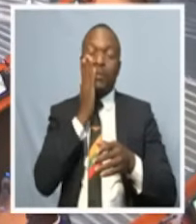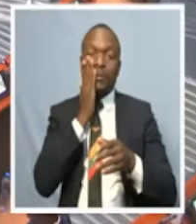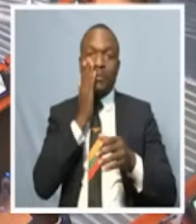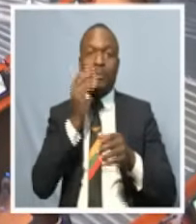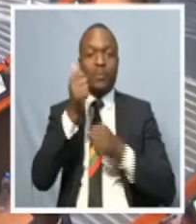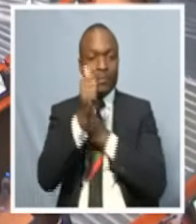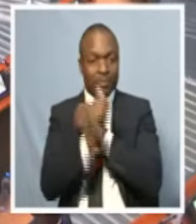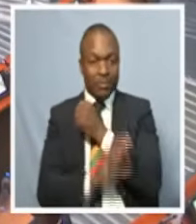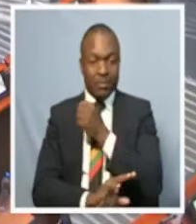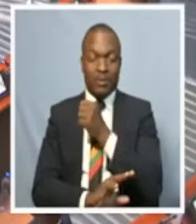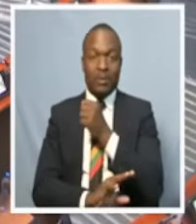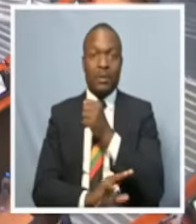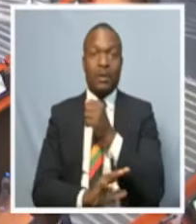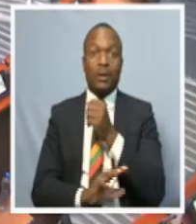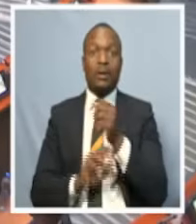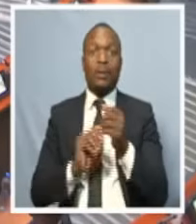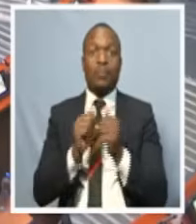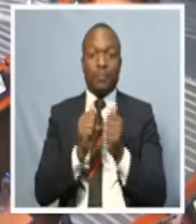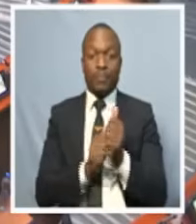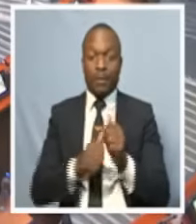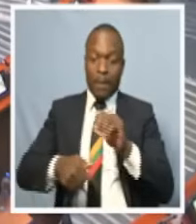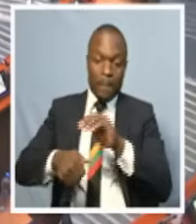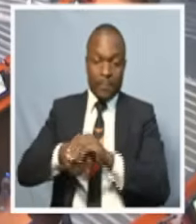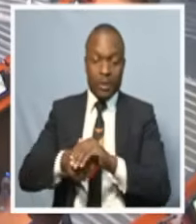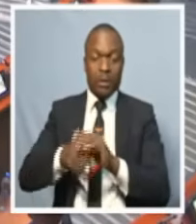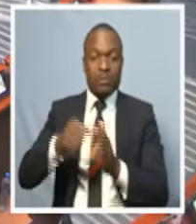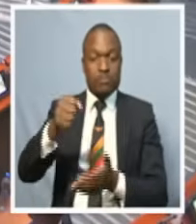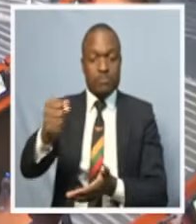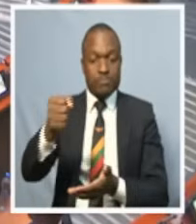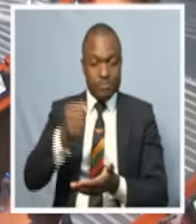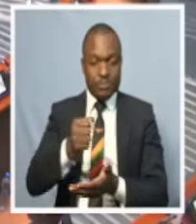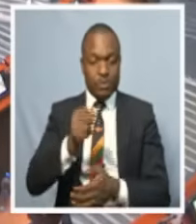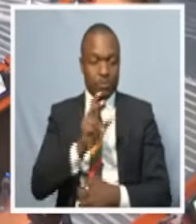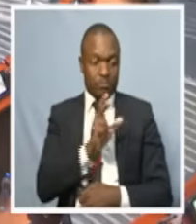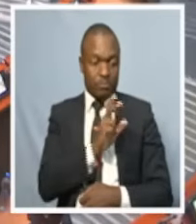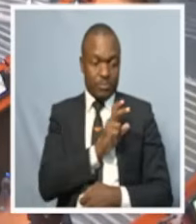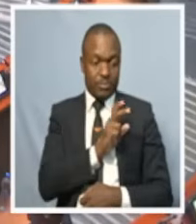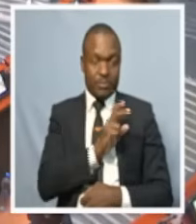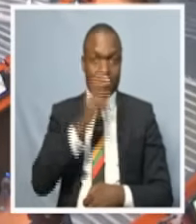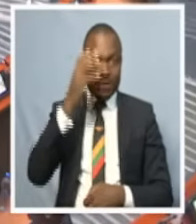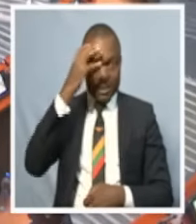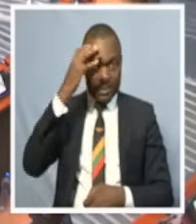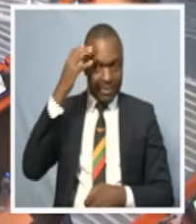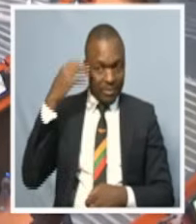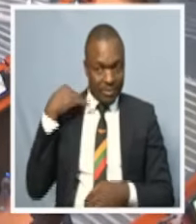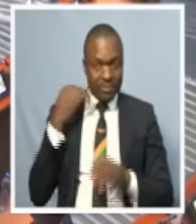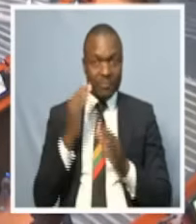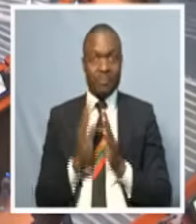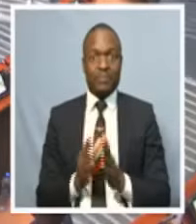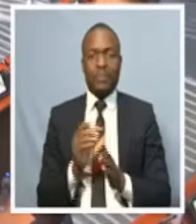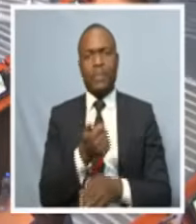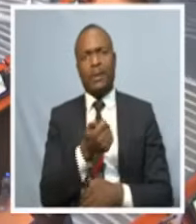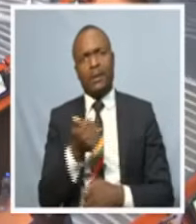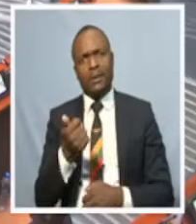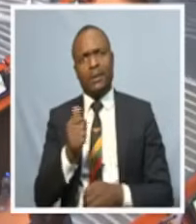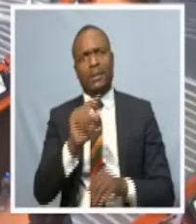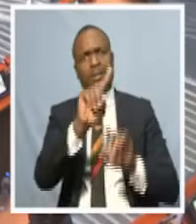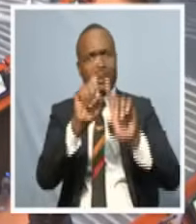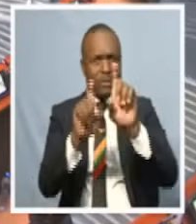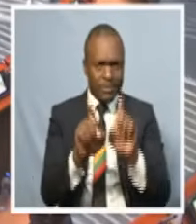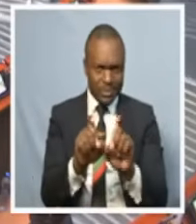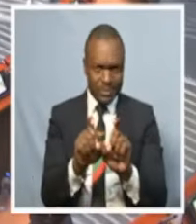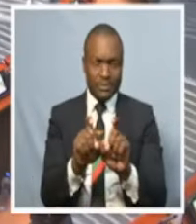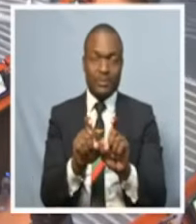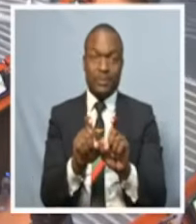the alleged secret recruitment of police officers. Okay, and then the other question that we